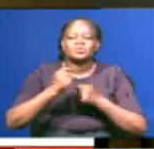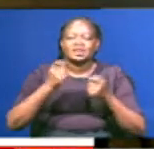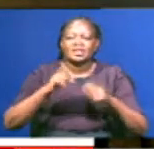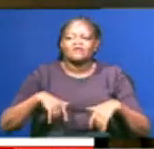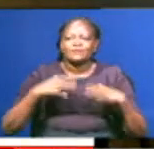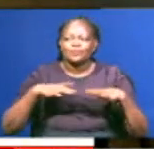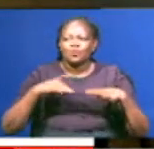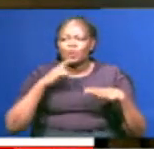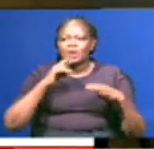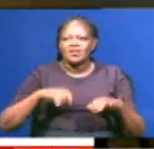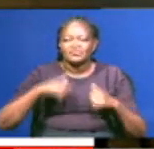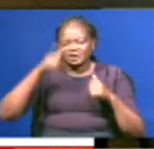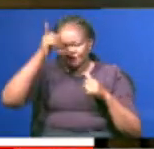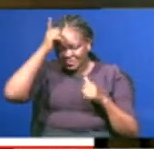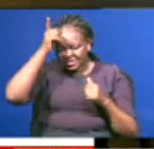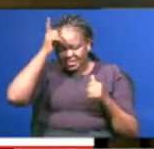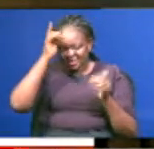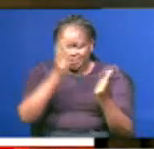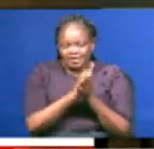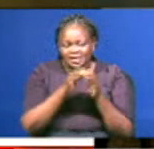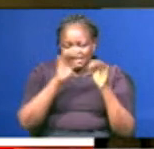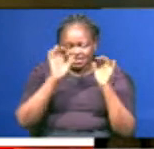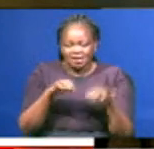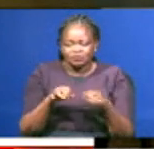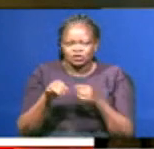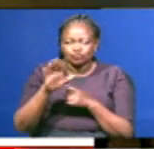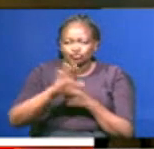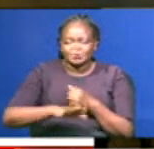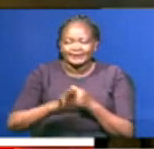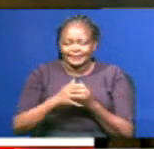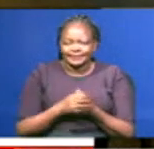in rural and agricultural areas.